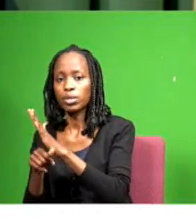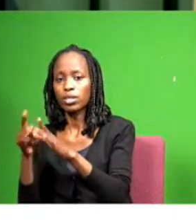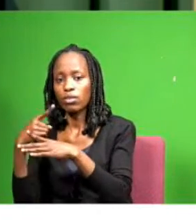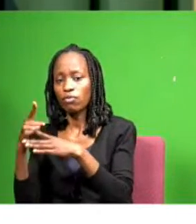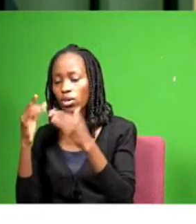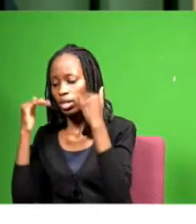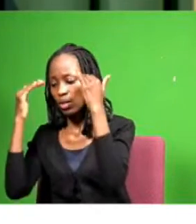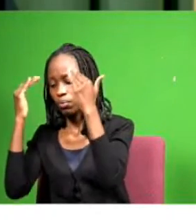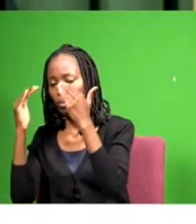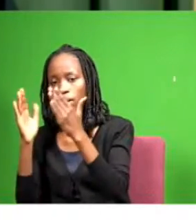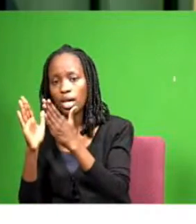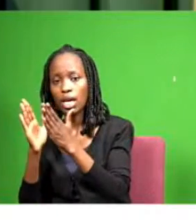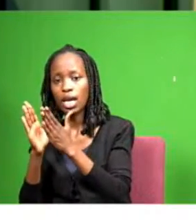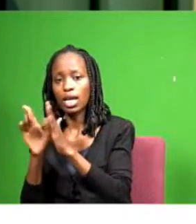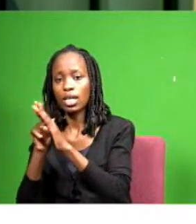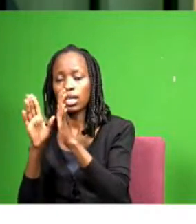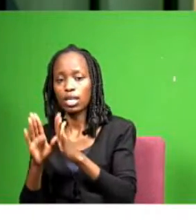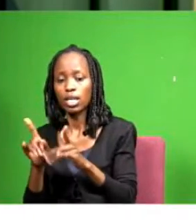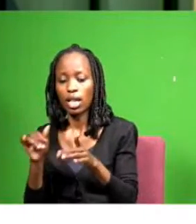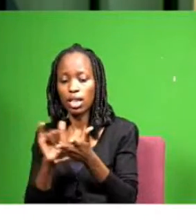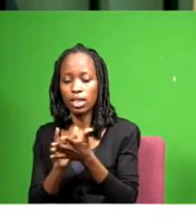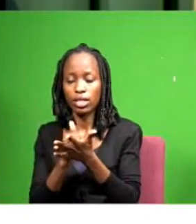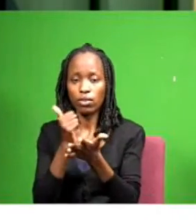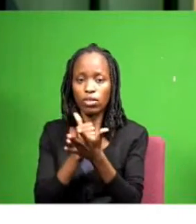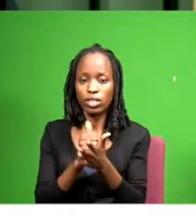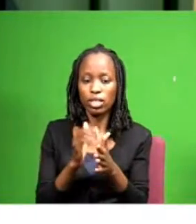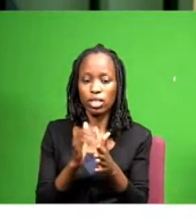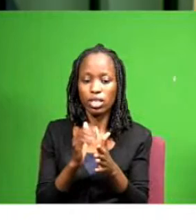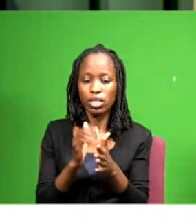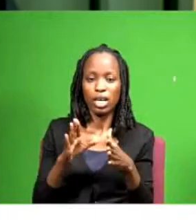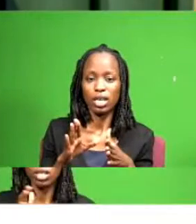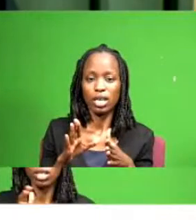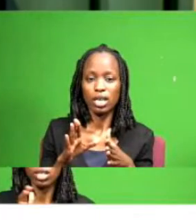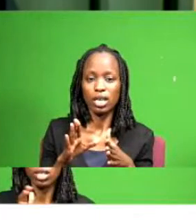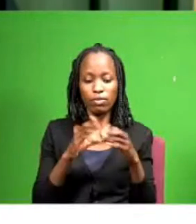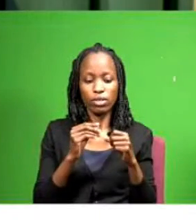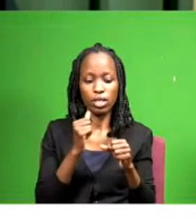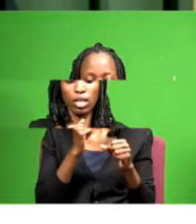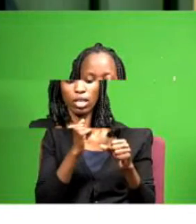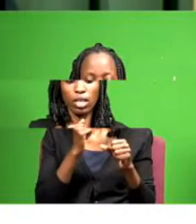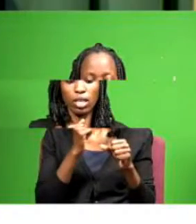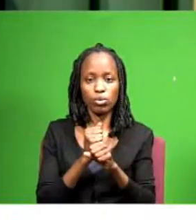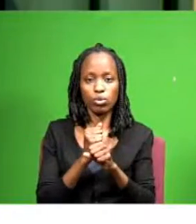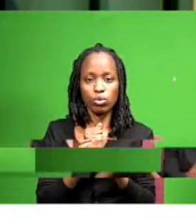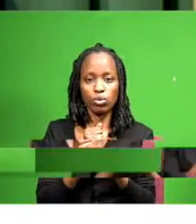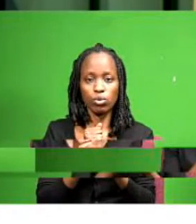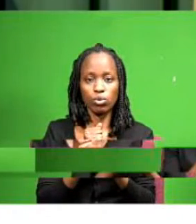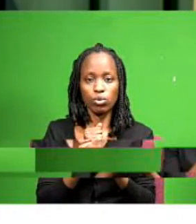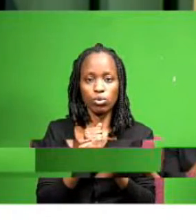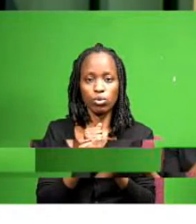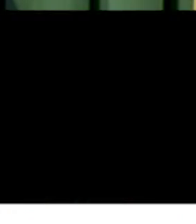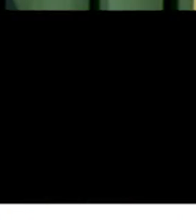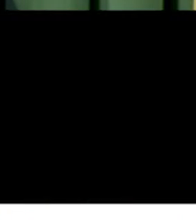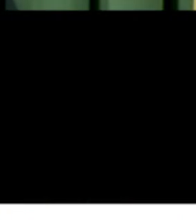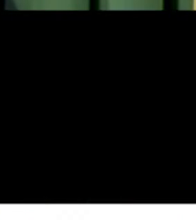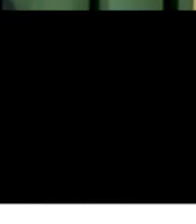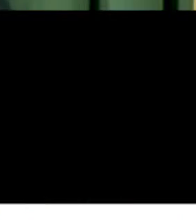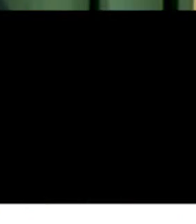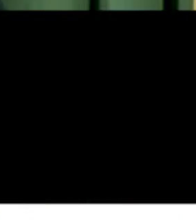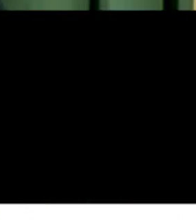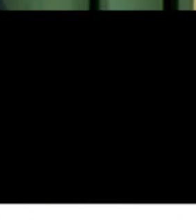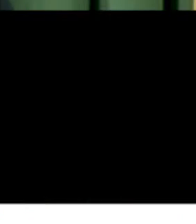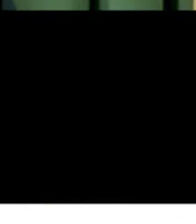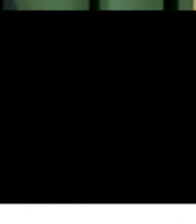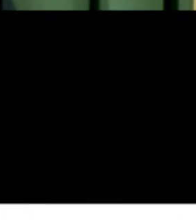not only receive and conduct inquiries with the complaints against judges, magistrates, registrars, and